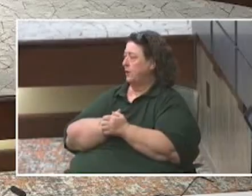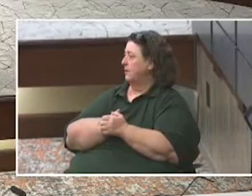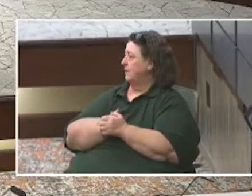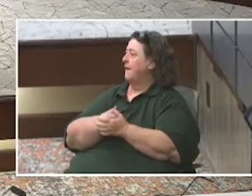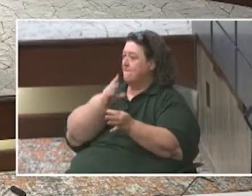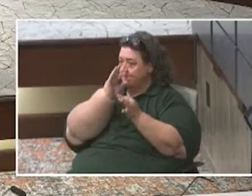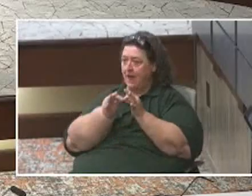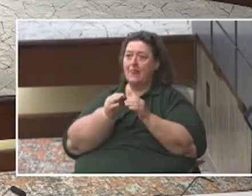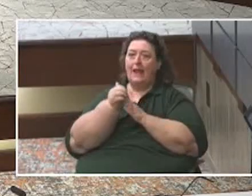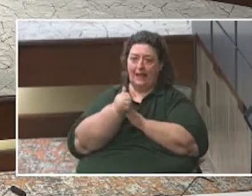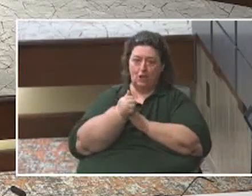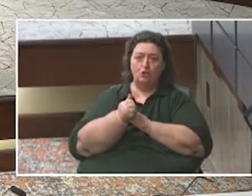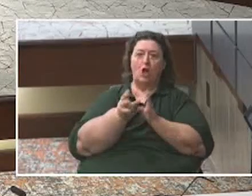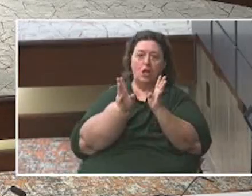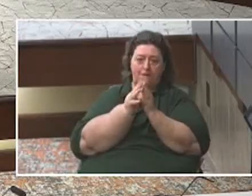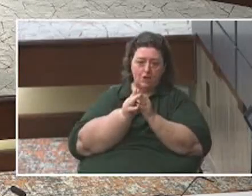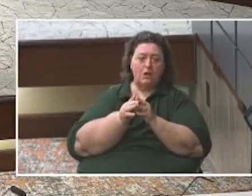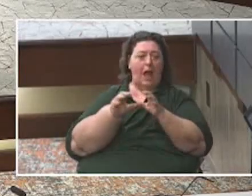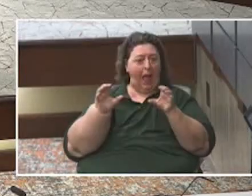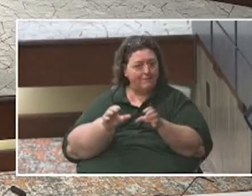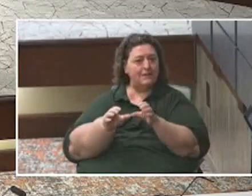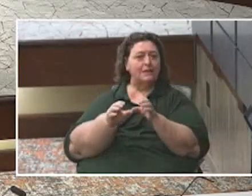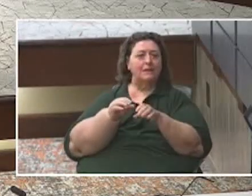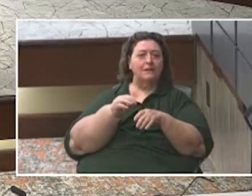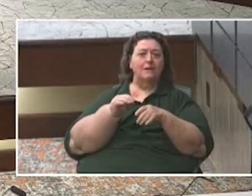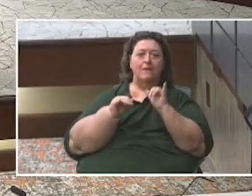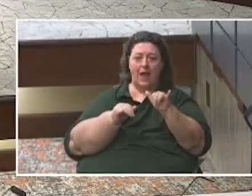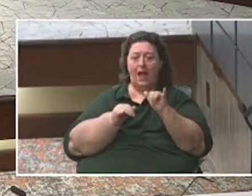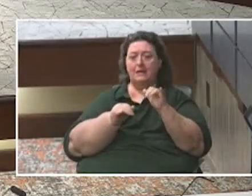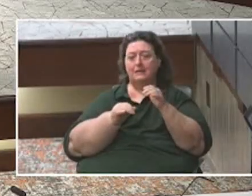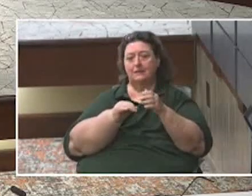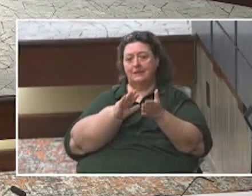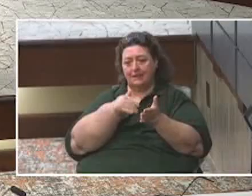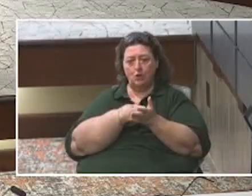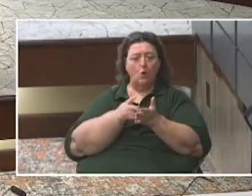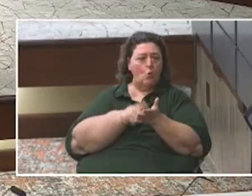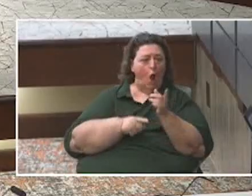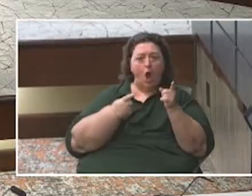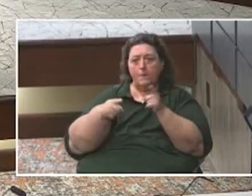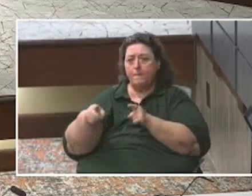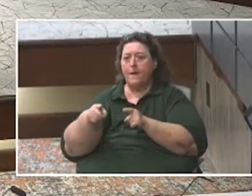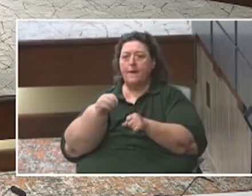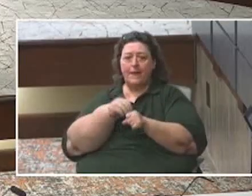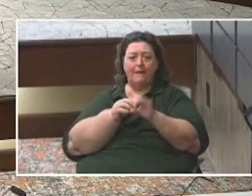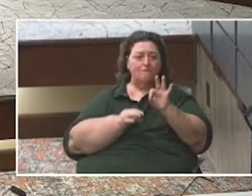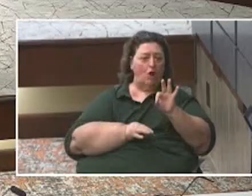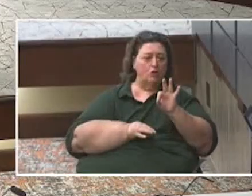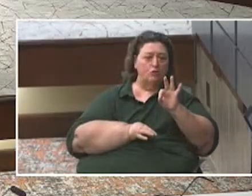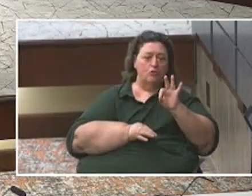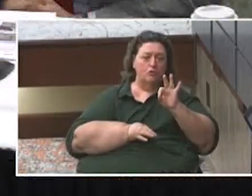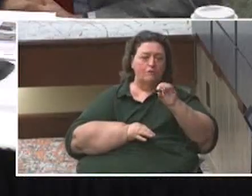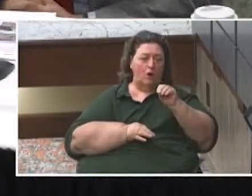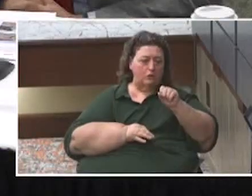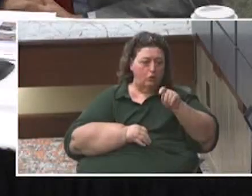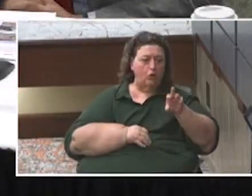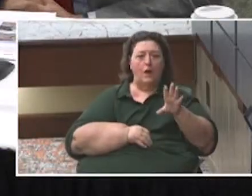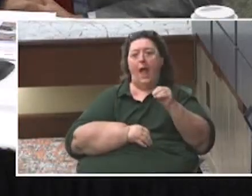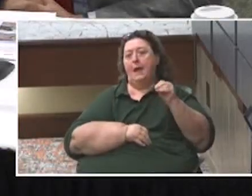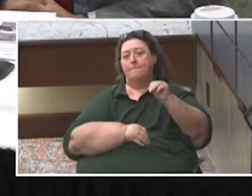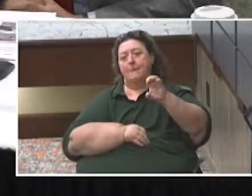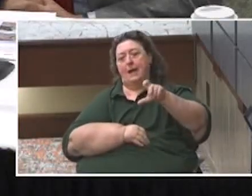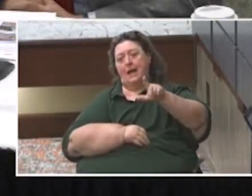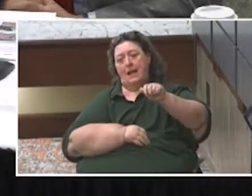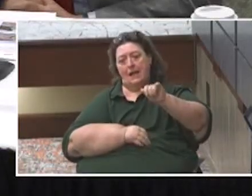Leaders Conference, the activities at the STEAM Center, what's going on at Foster McLean. And when you boil that